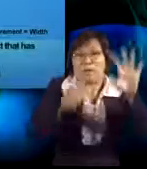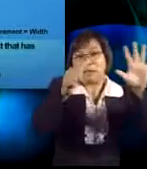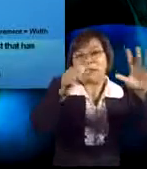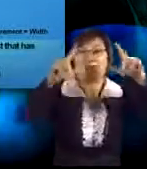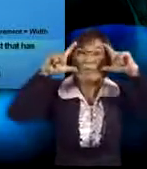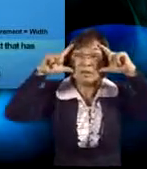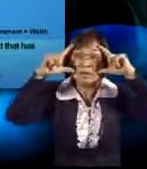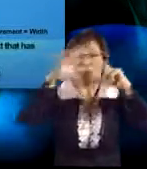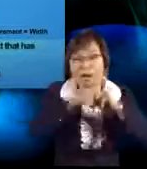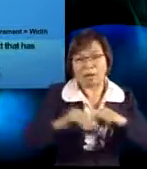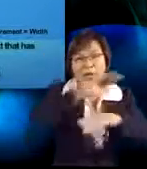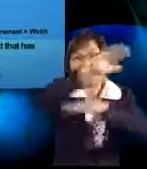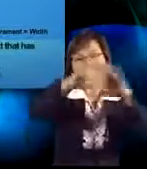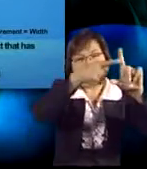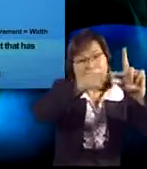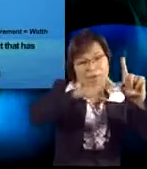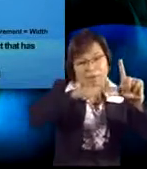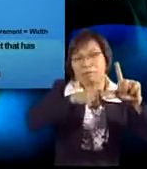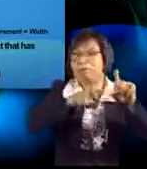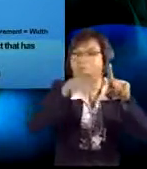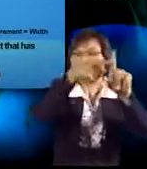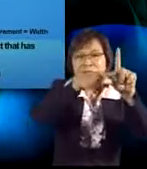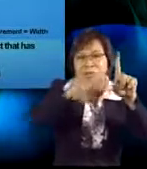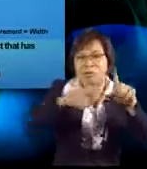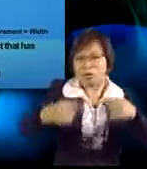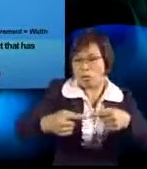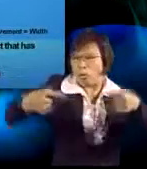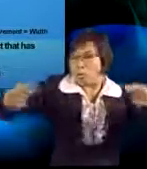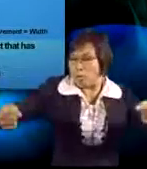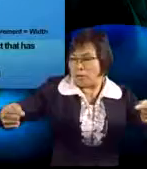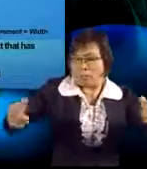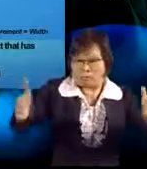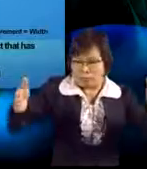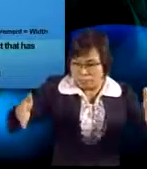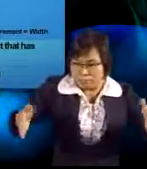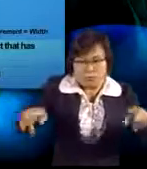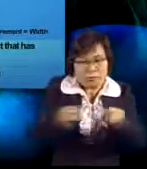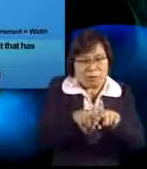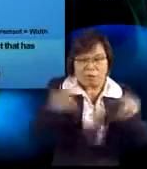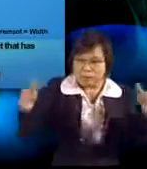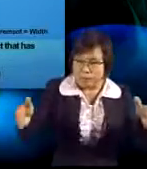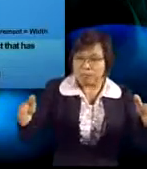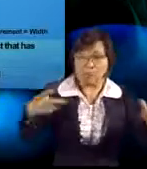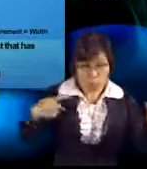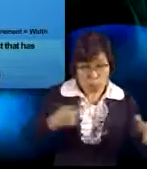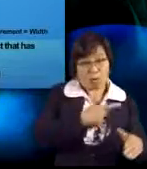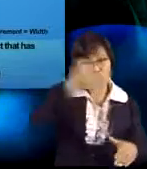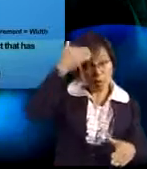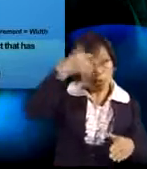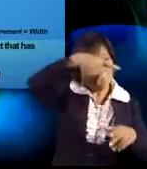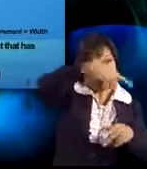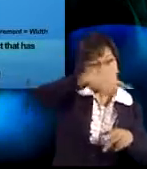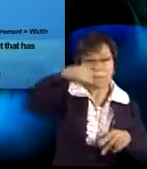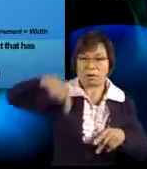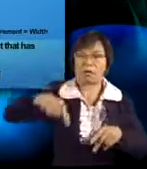faces. All angles are right angles, and opposite faces of a cuboid are equal. As we know, P and Q